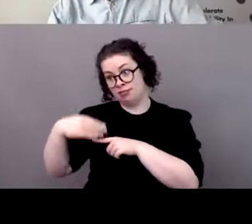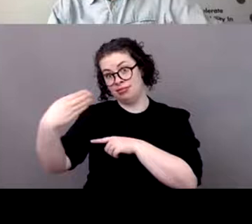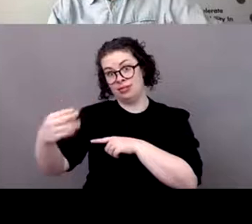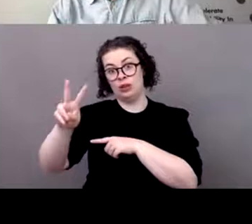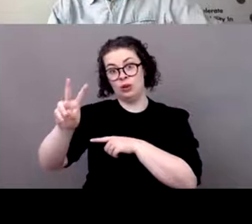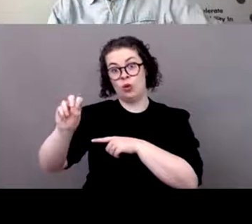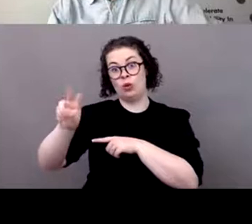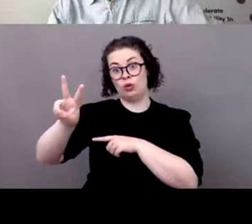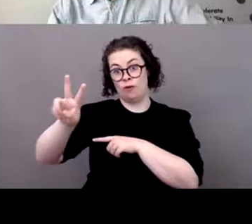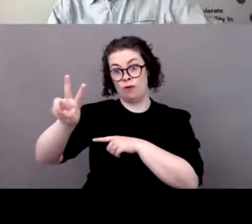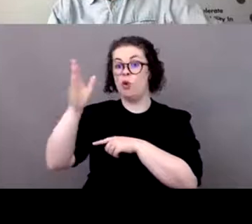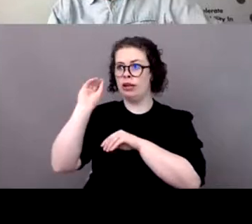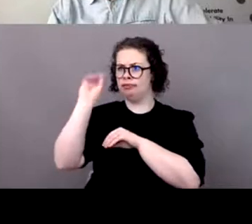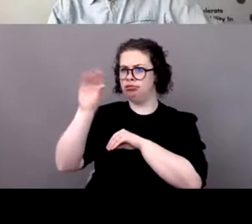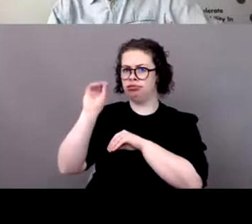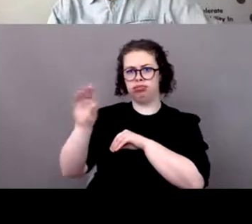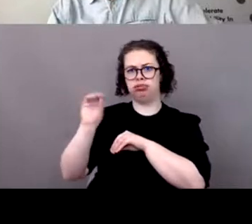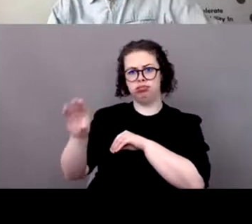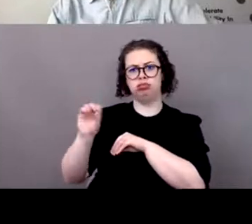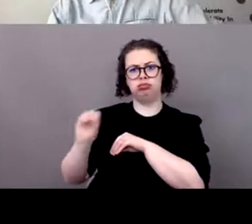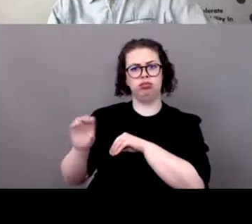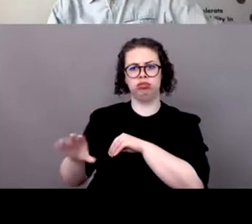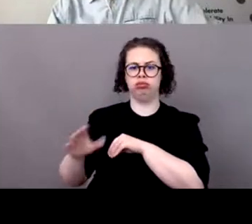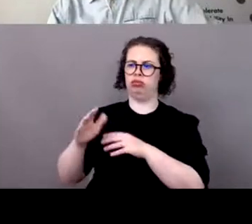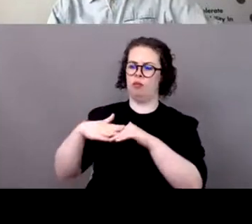that is our methodology. And